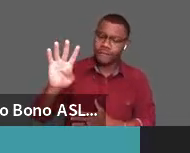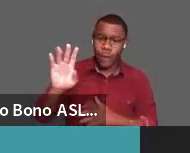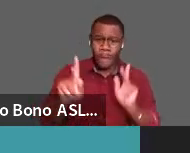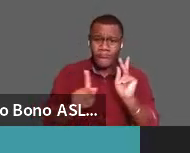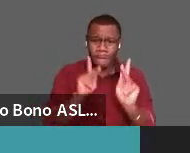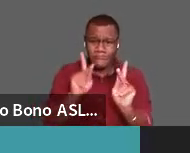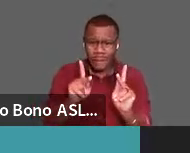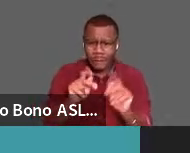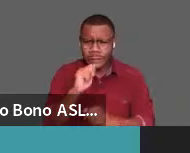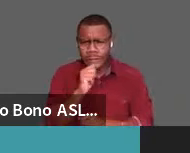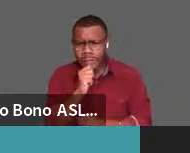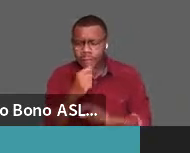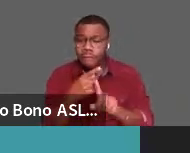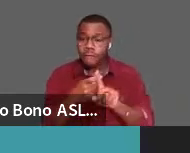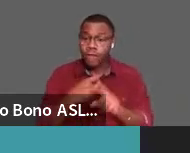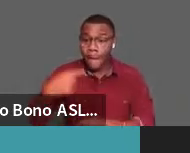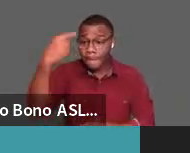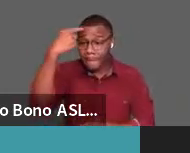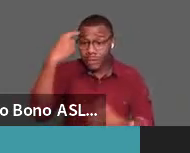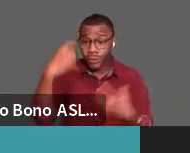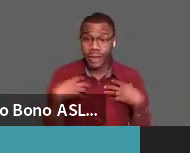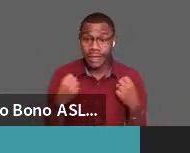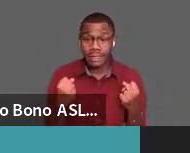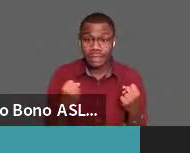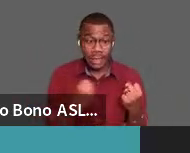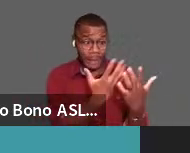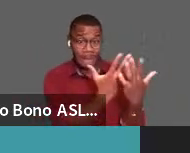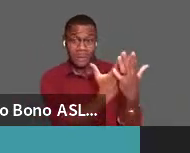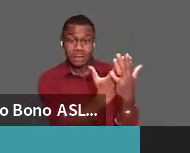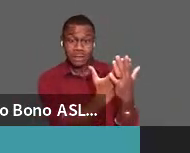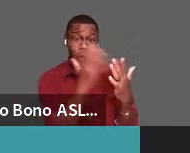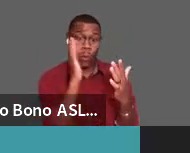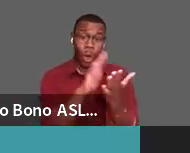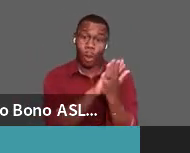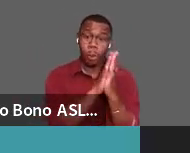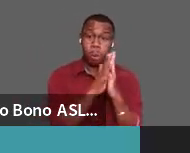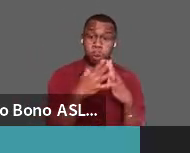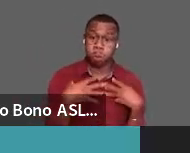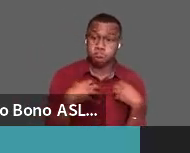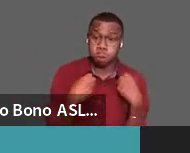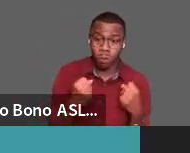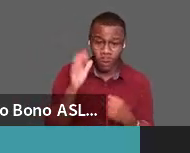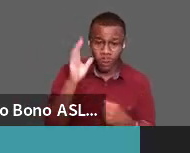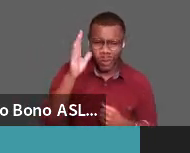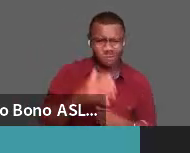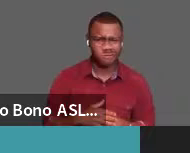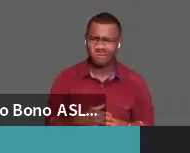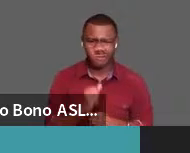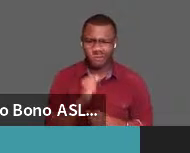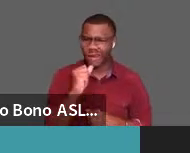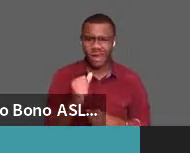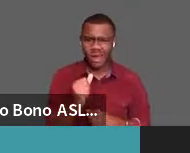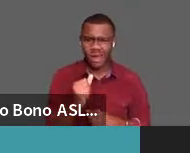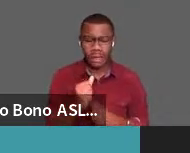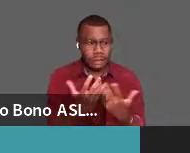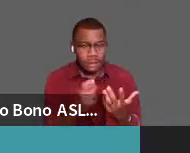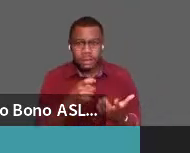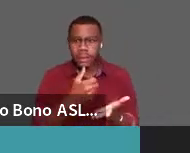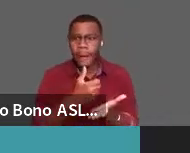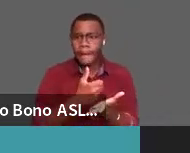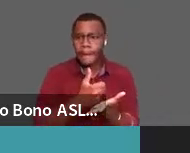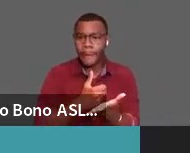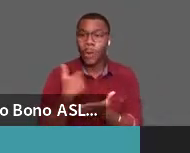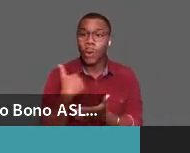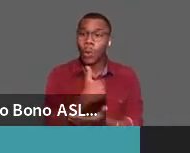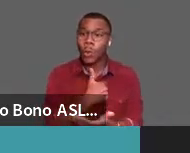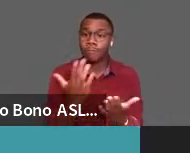do not believe that these people will get well in a cell. Our office has recognized the urgency of this situation, and we introduced two motions: one, to sustain, and